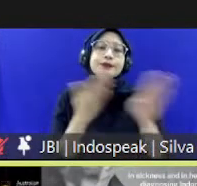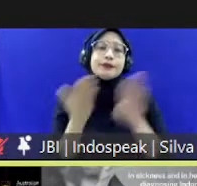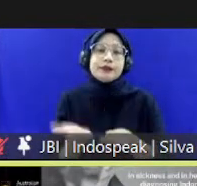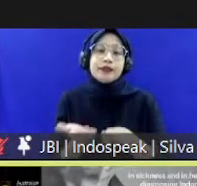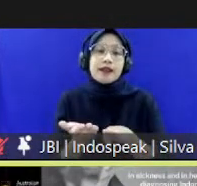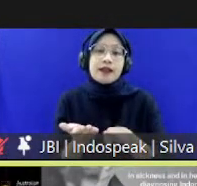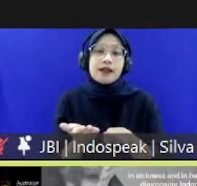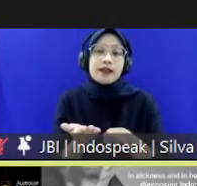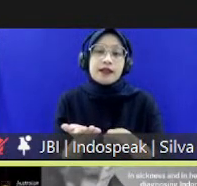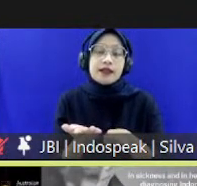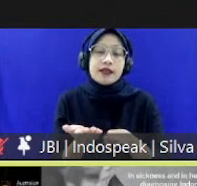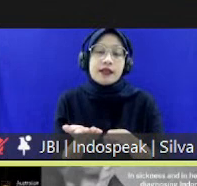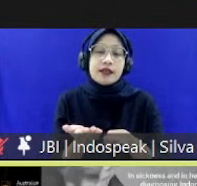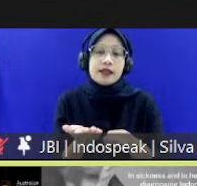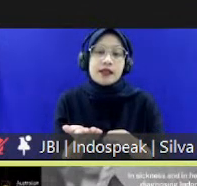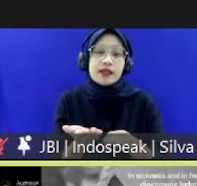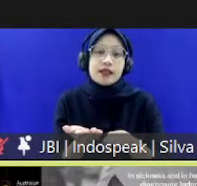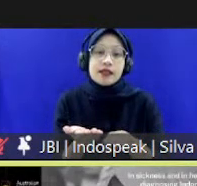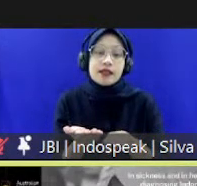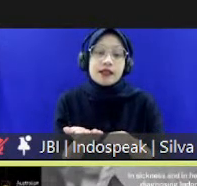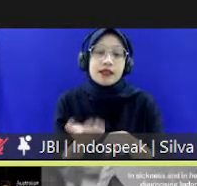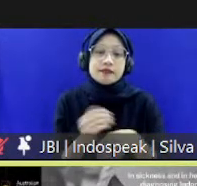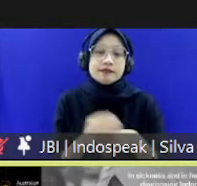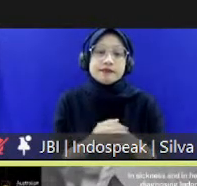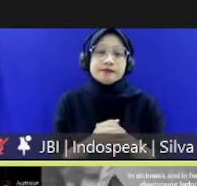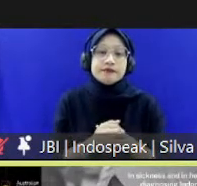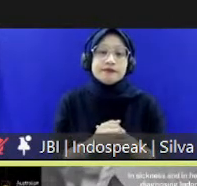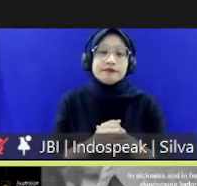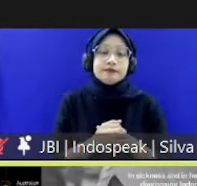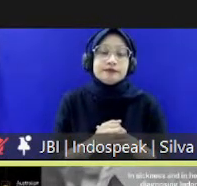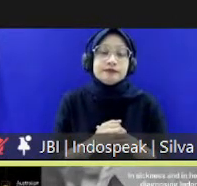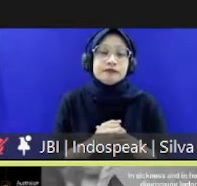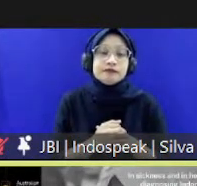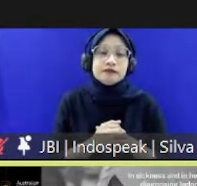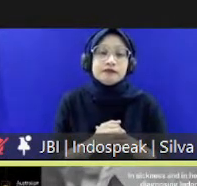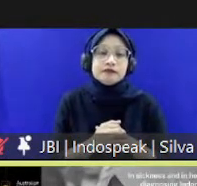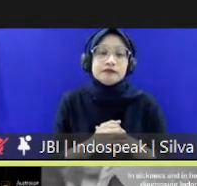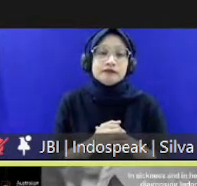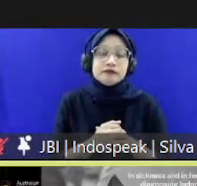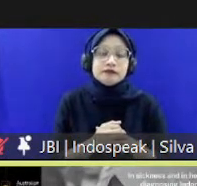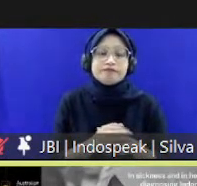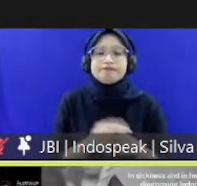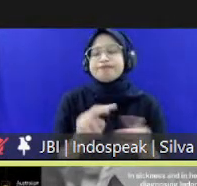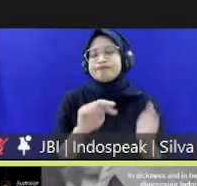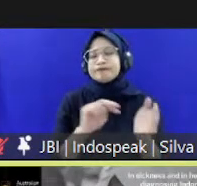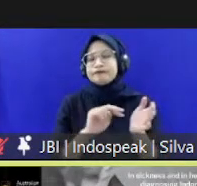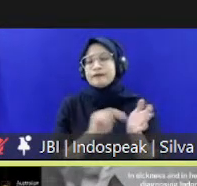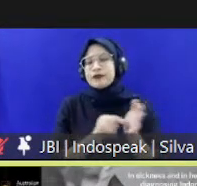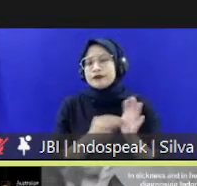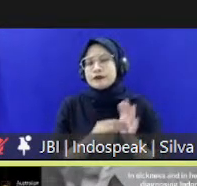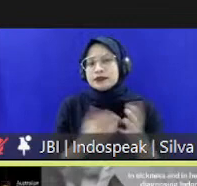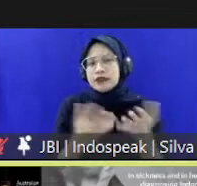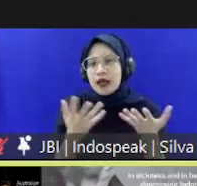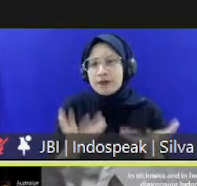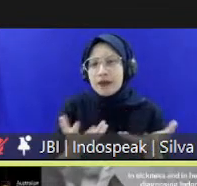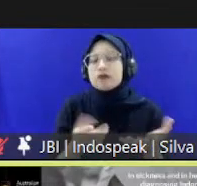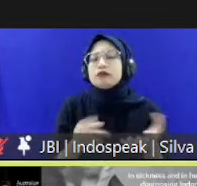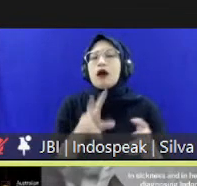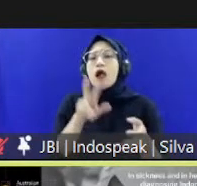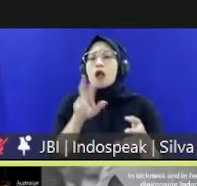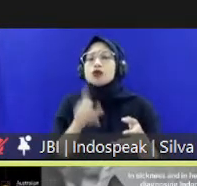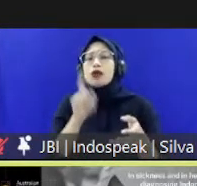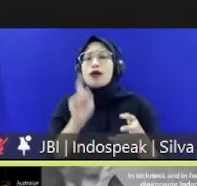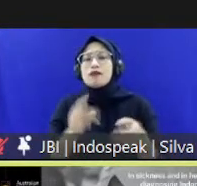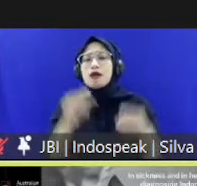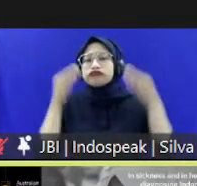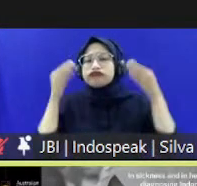who may die because of that situation. So it certainly needs attention to the performance of the whole system.